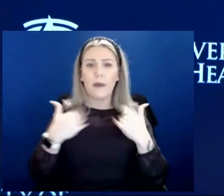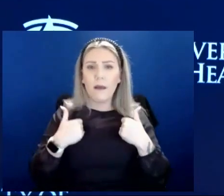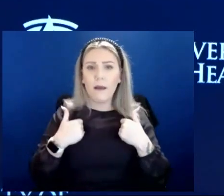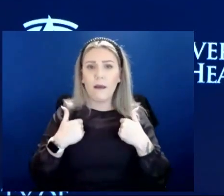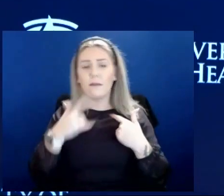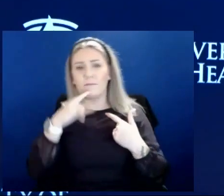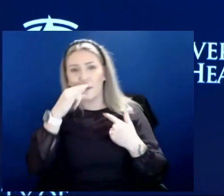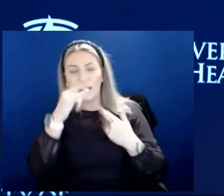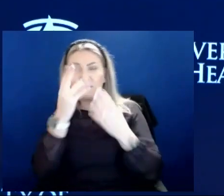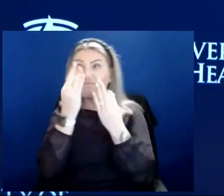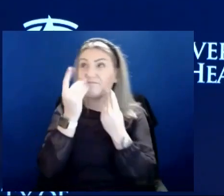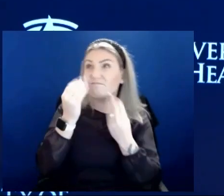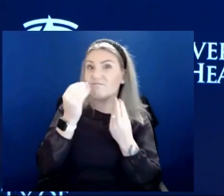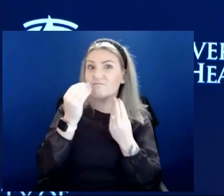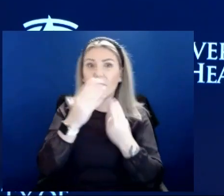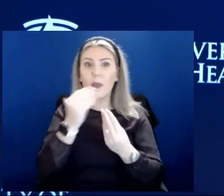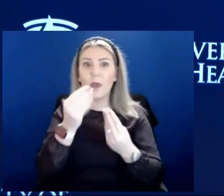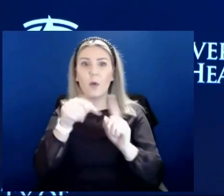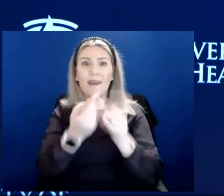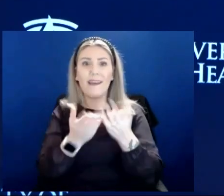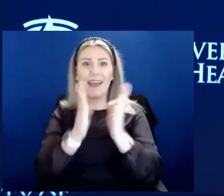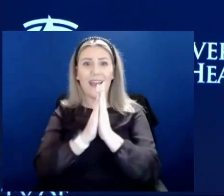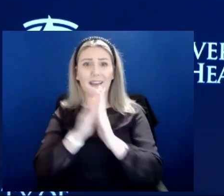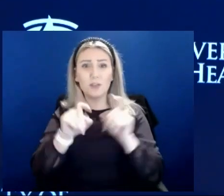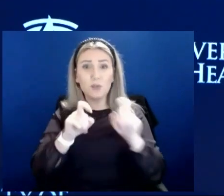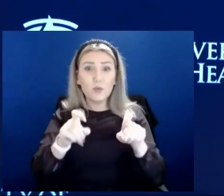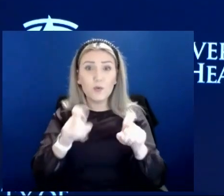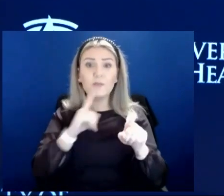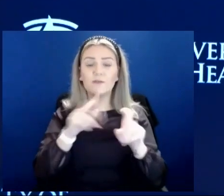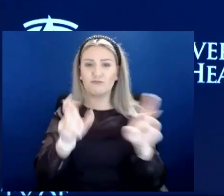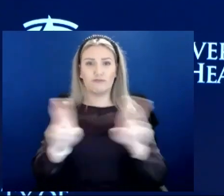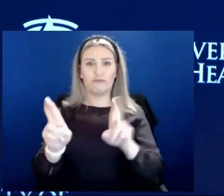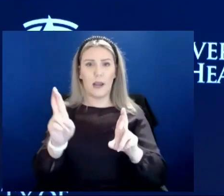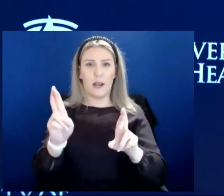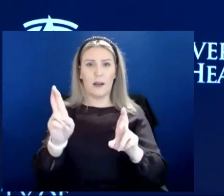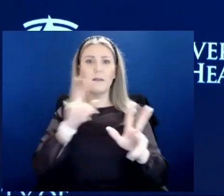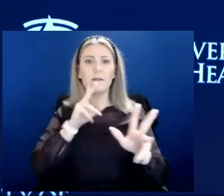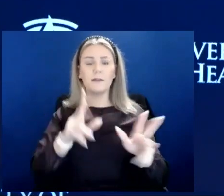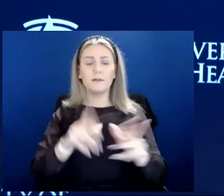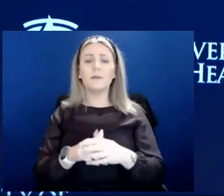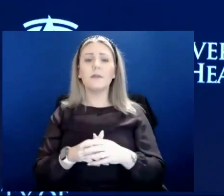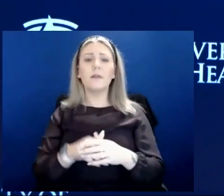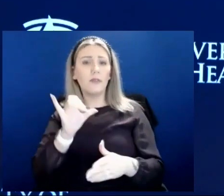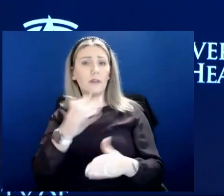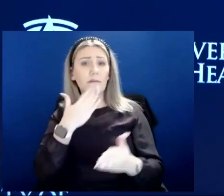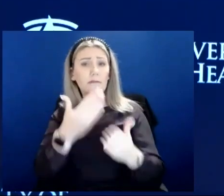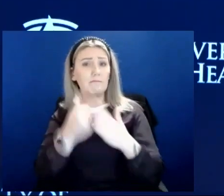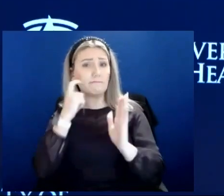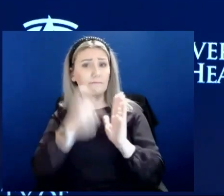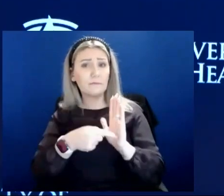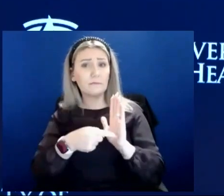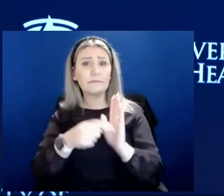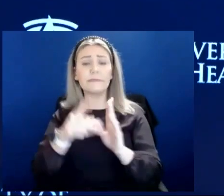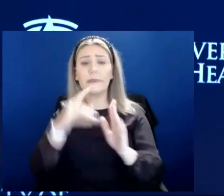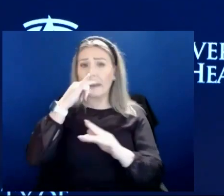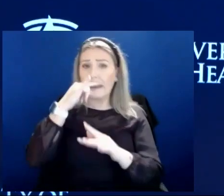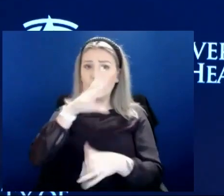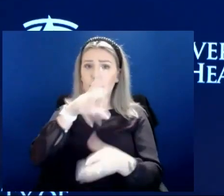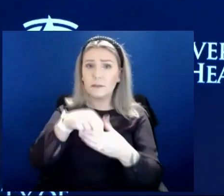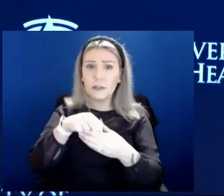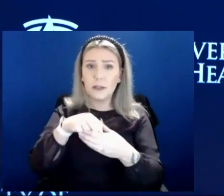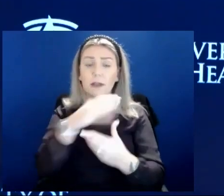when they ask questions, they're ready to hear something. And so it's a good indication that kids are engaged, they're thinking about